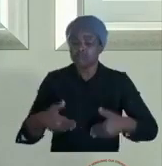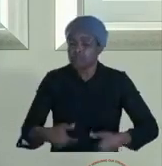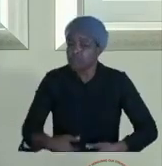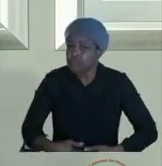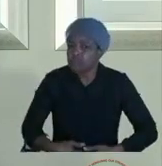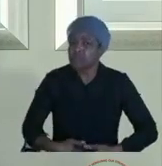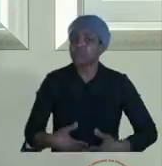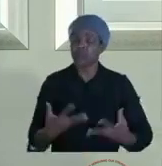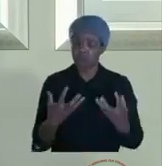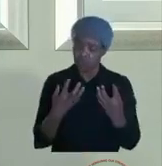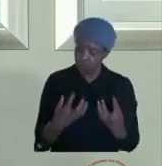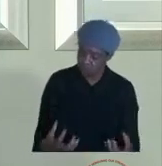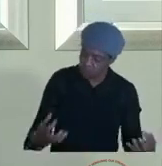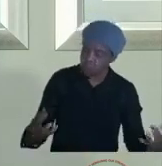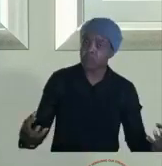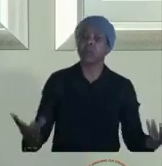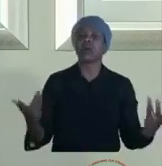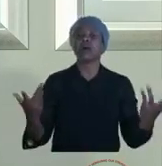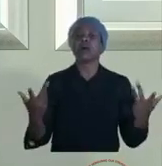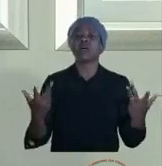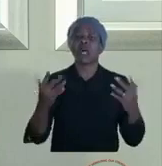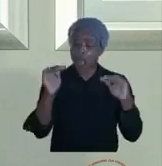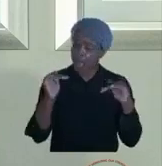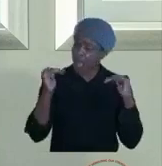educational opportunities, high youth